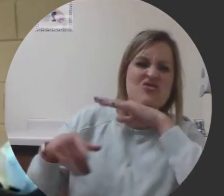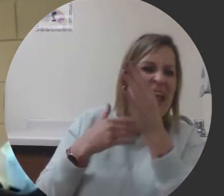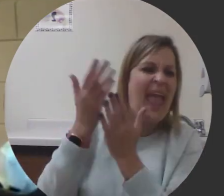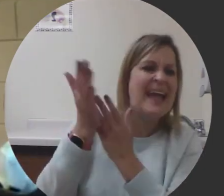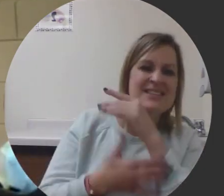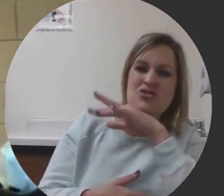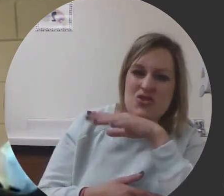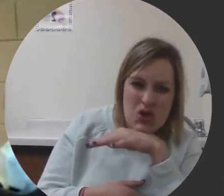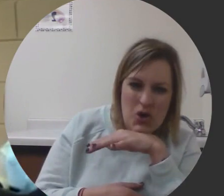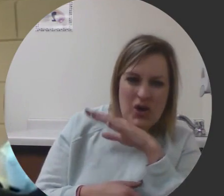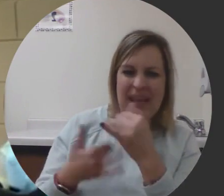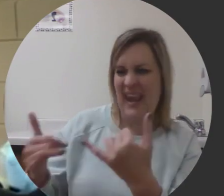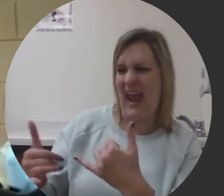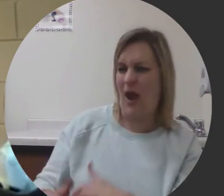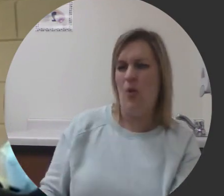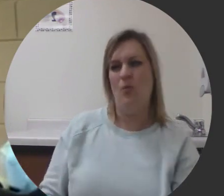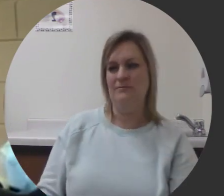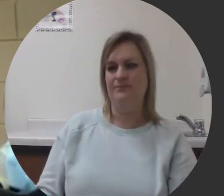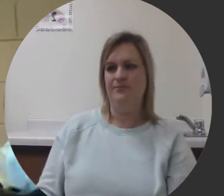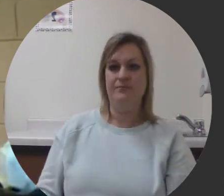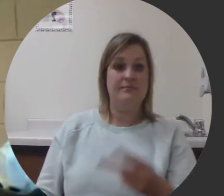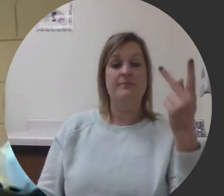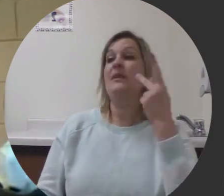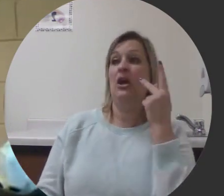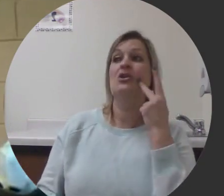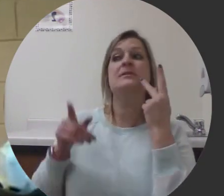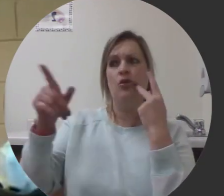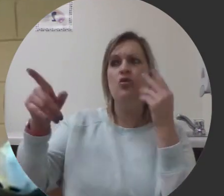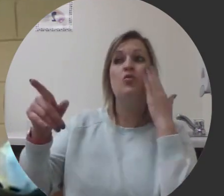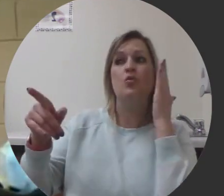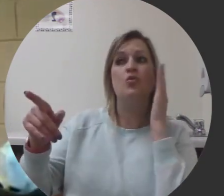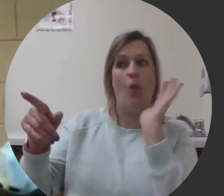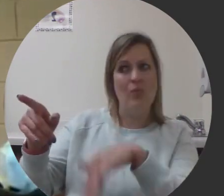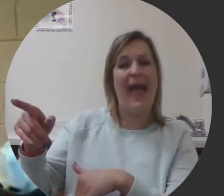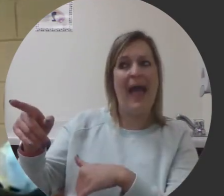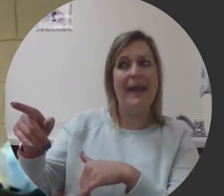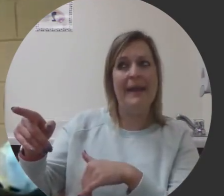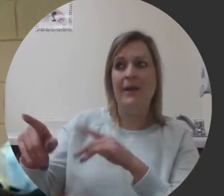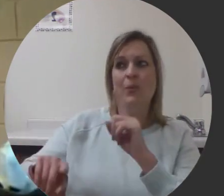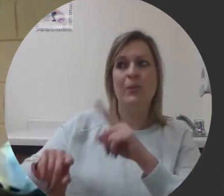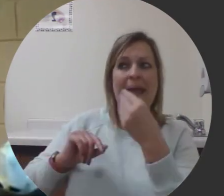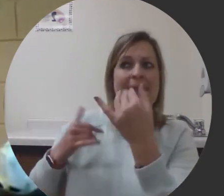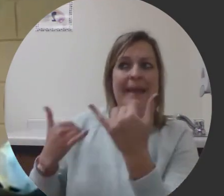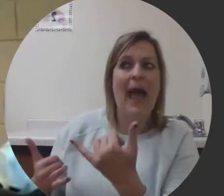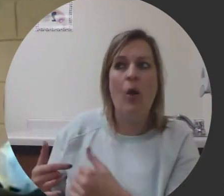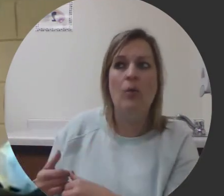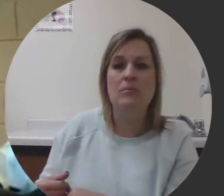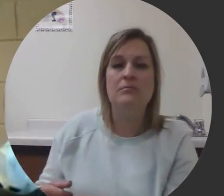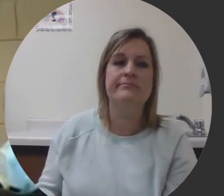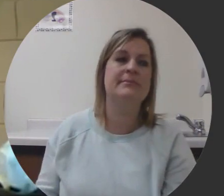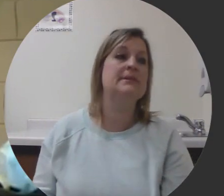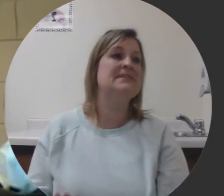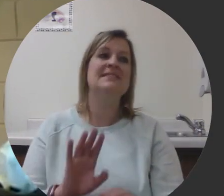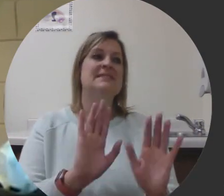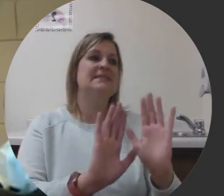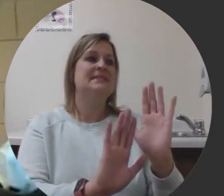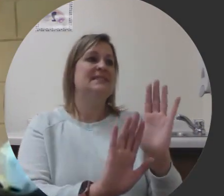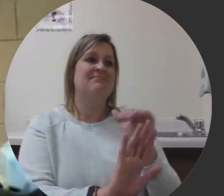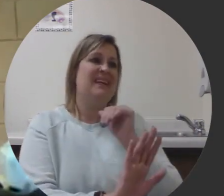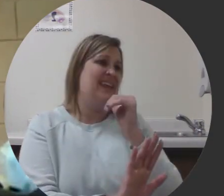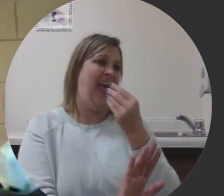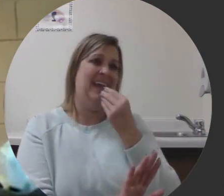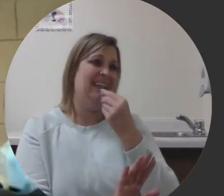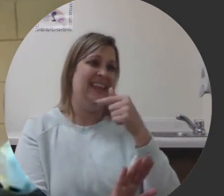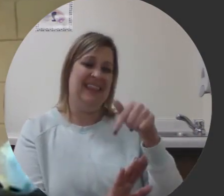you greedy little boy. And you, Kirsty, you're old enough to know better. We haven't eaten any, Mother. Honestly, said